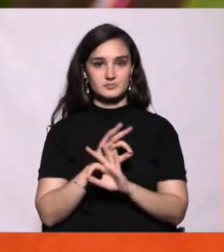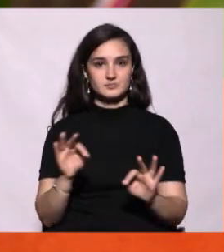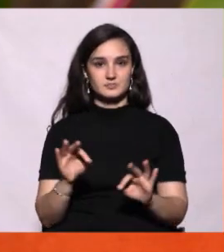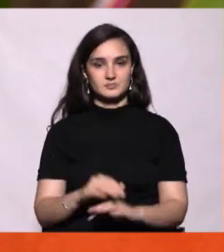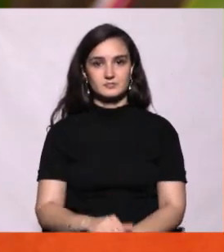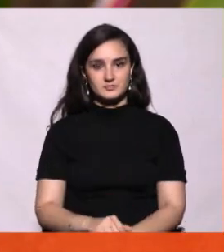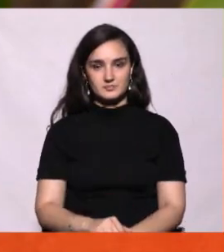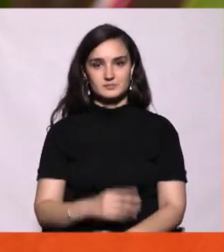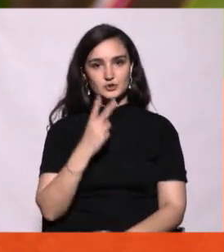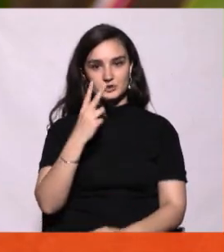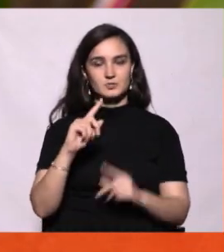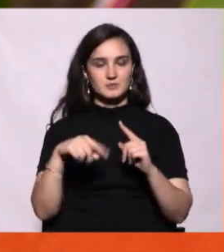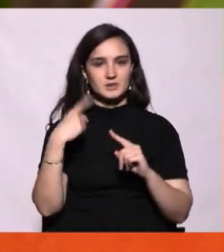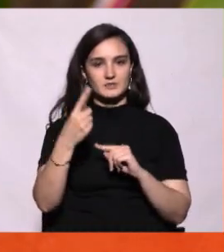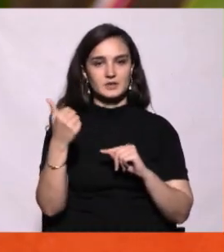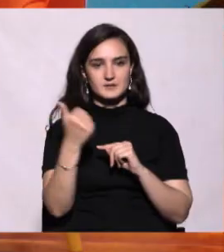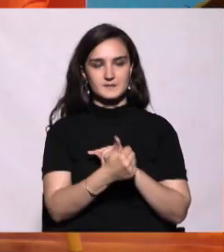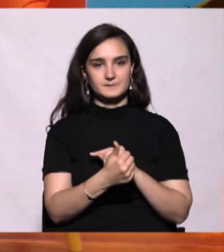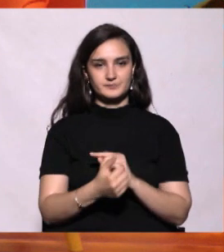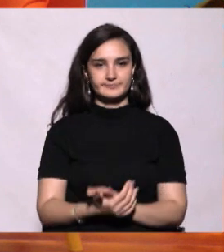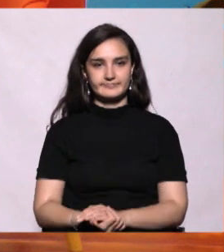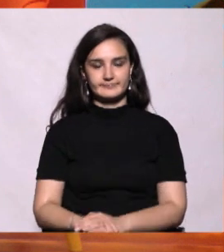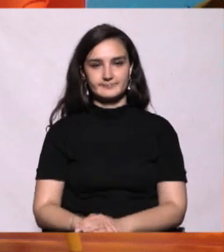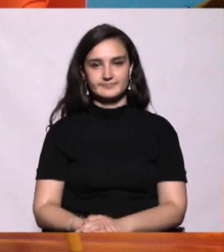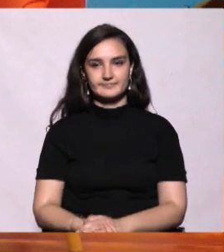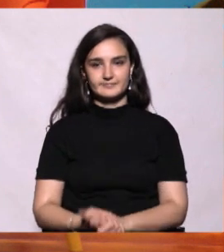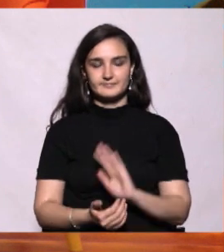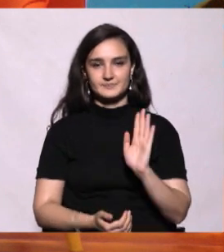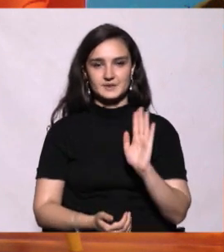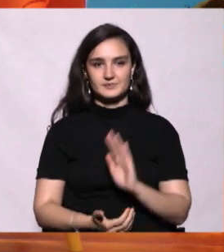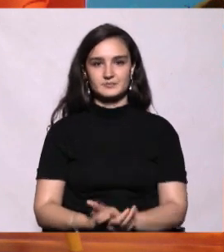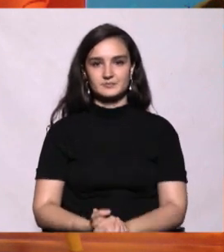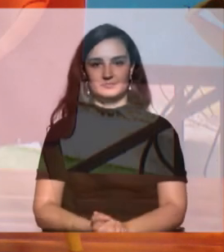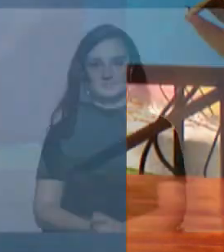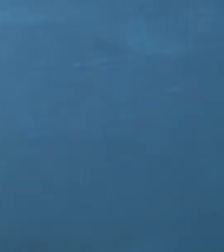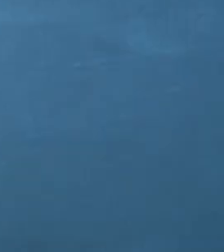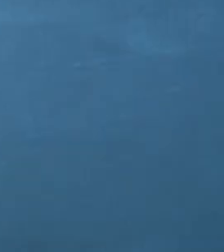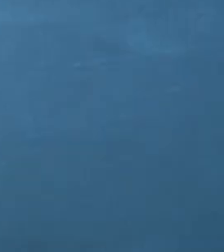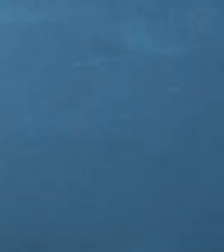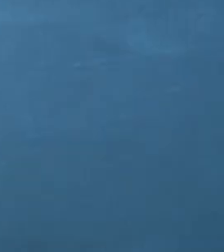So see you next week. Have a great week. Bye. Goodbye.